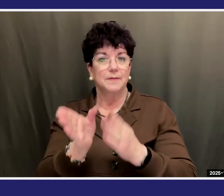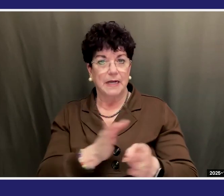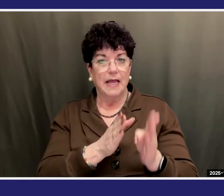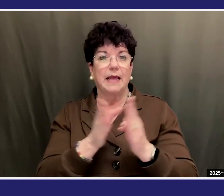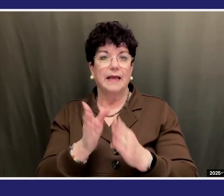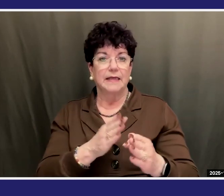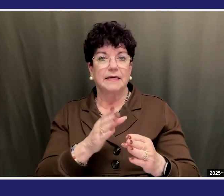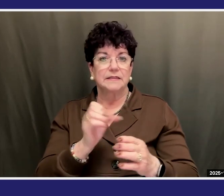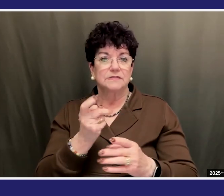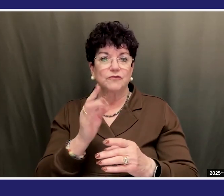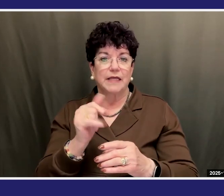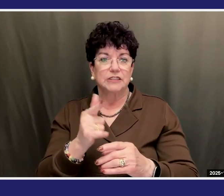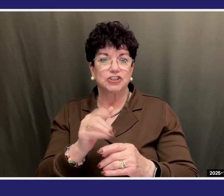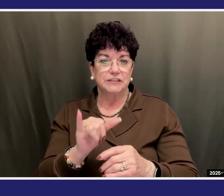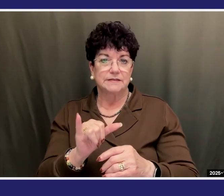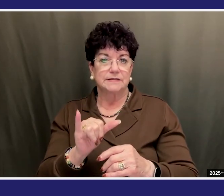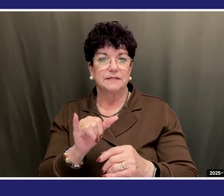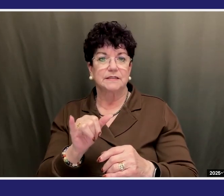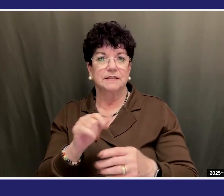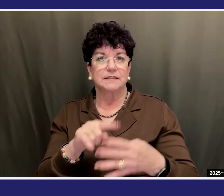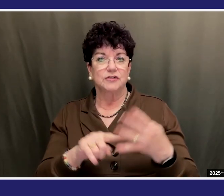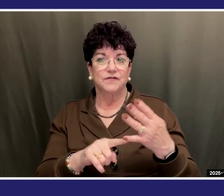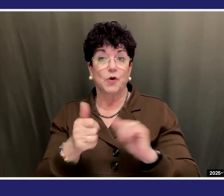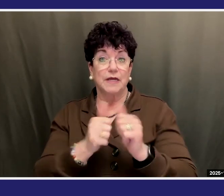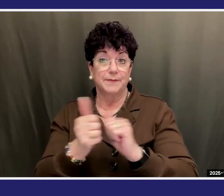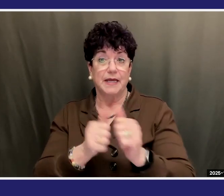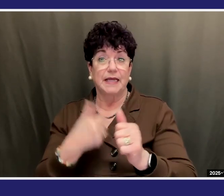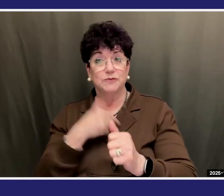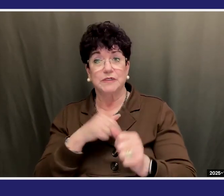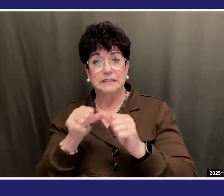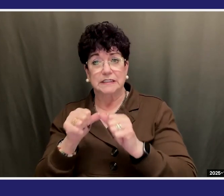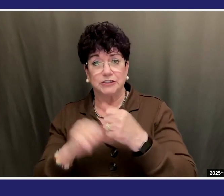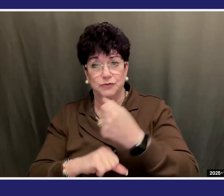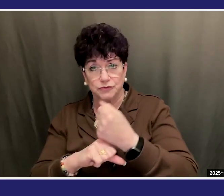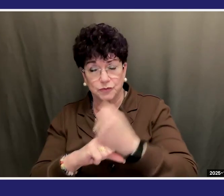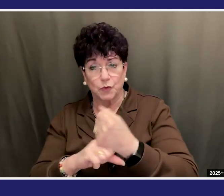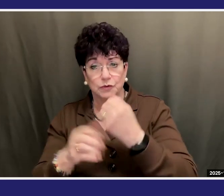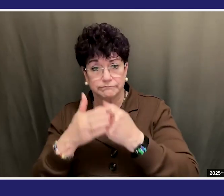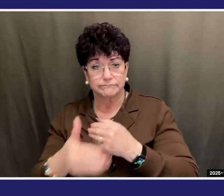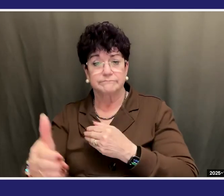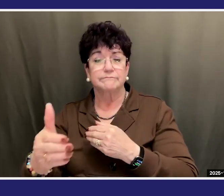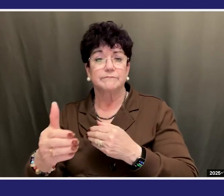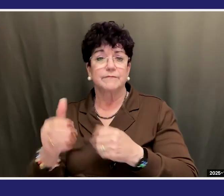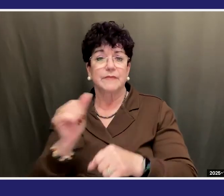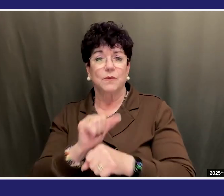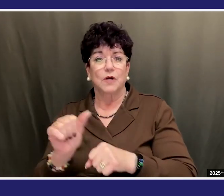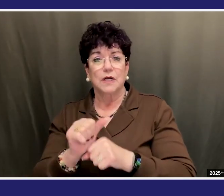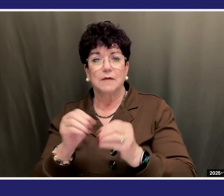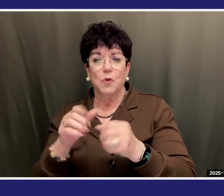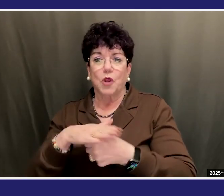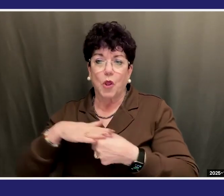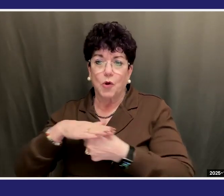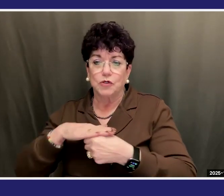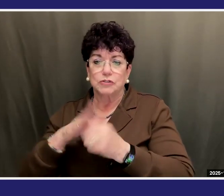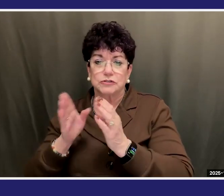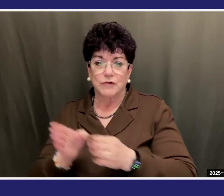to leverage existing assets. So we have 4 campaigns that we will continue to support and work on more localized